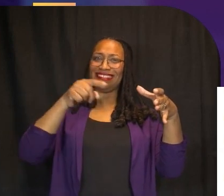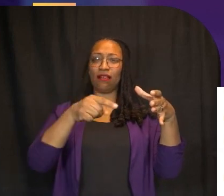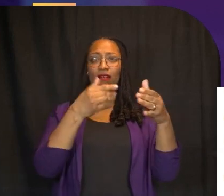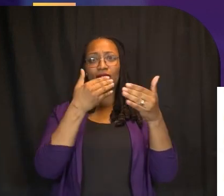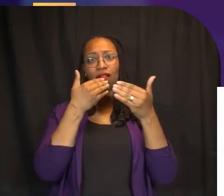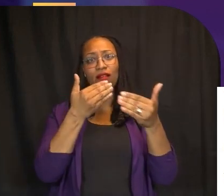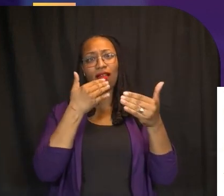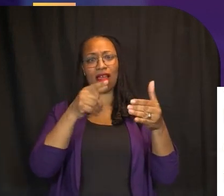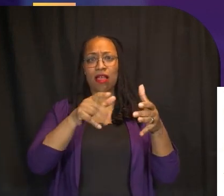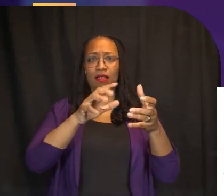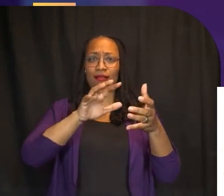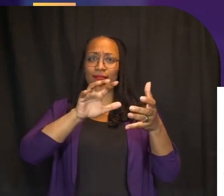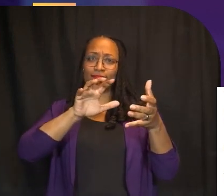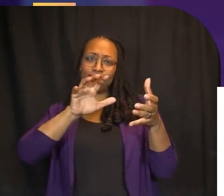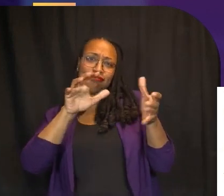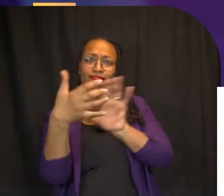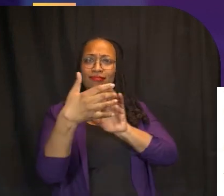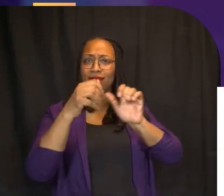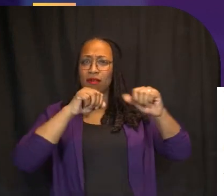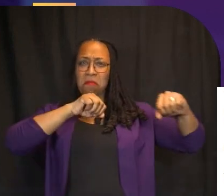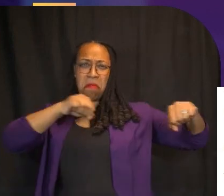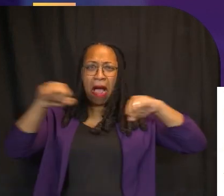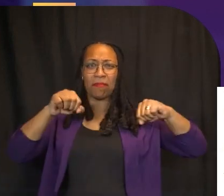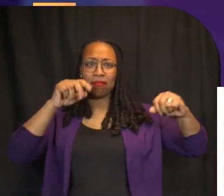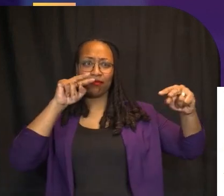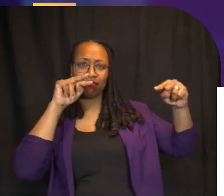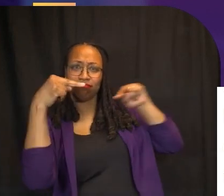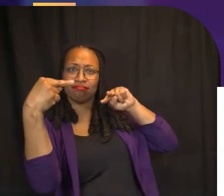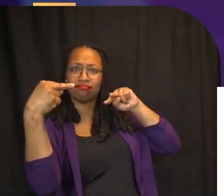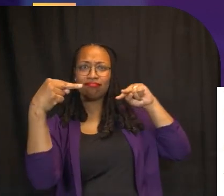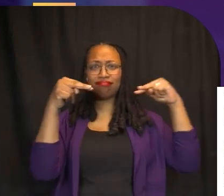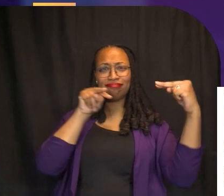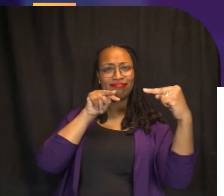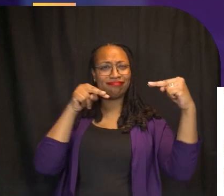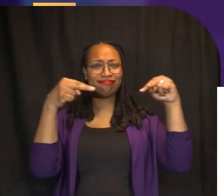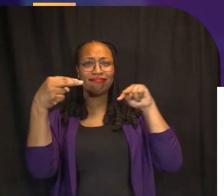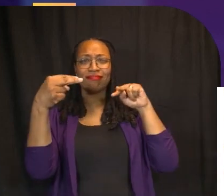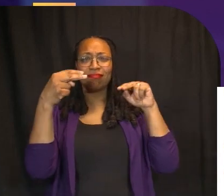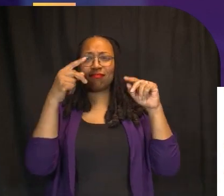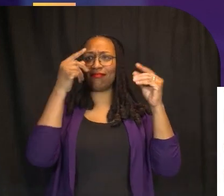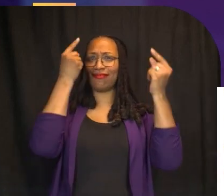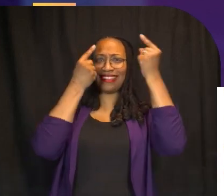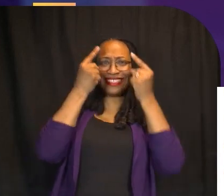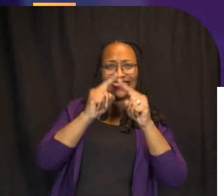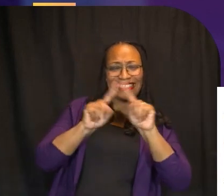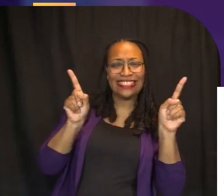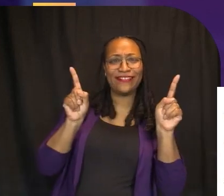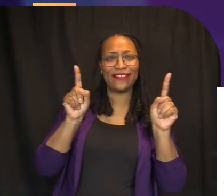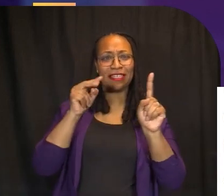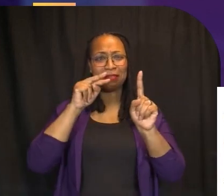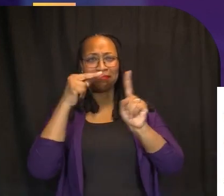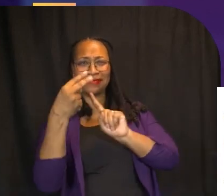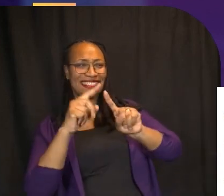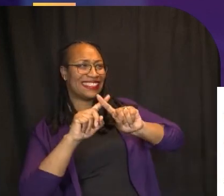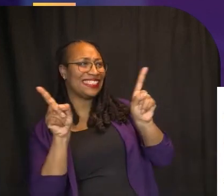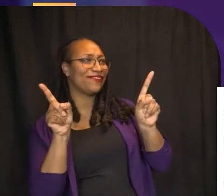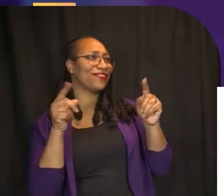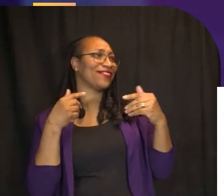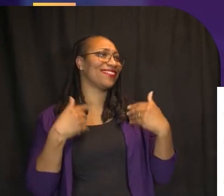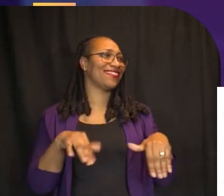Paul G. Hearn Emerging Leader Award recipients, Nathan Tilton, Chris Wan, and Kiana